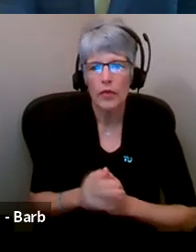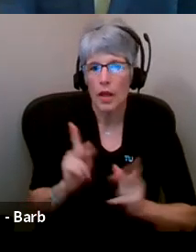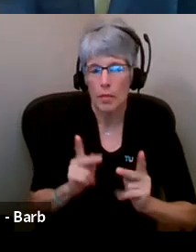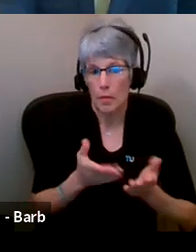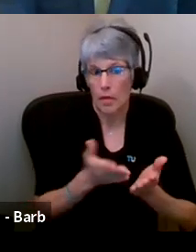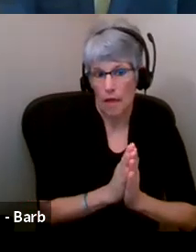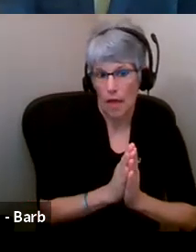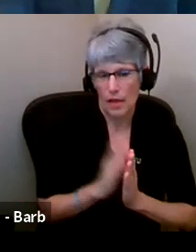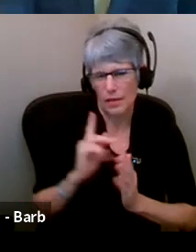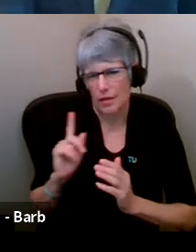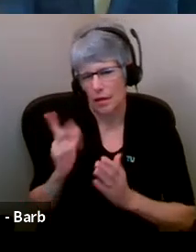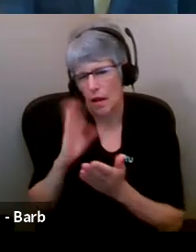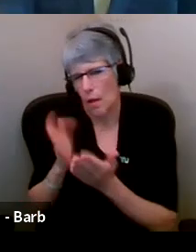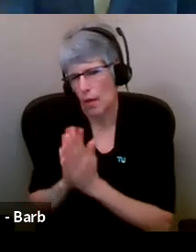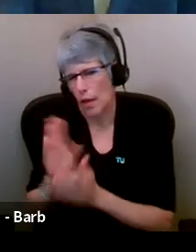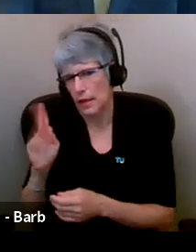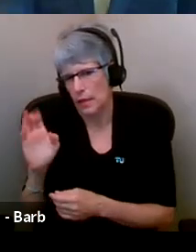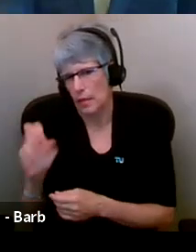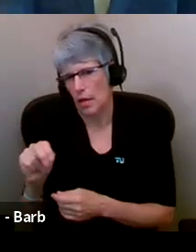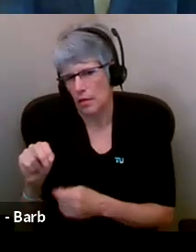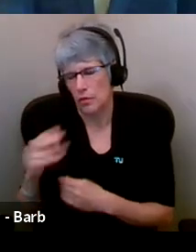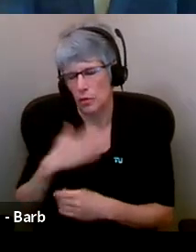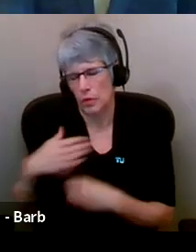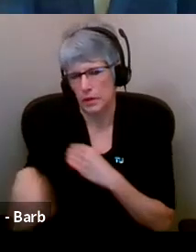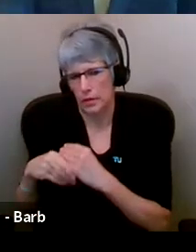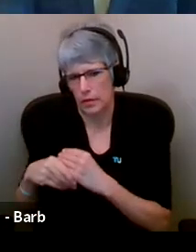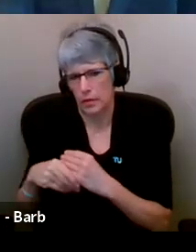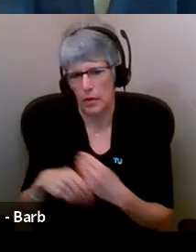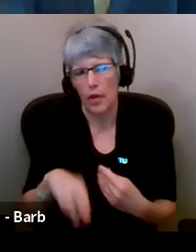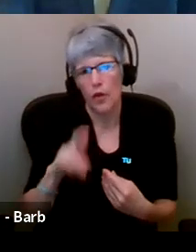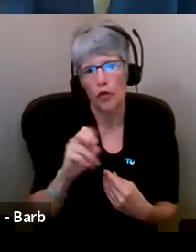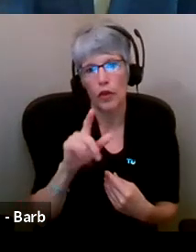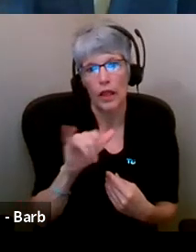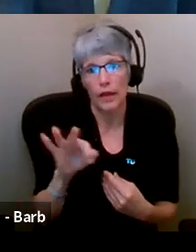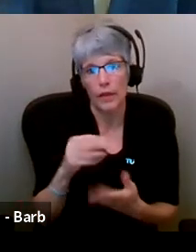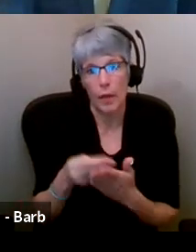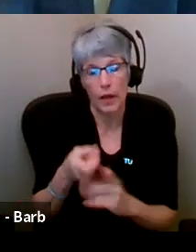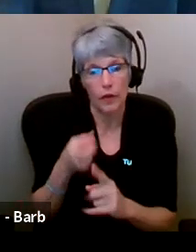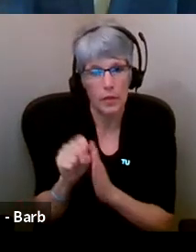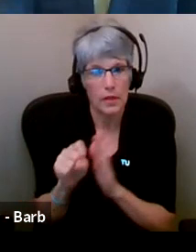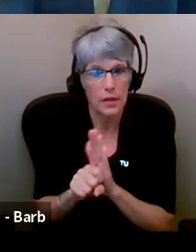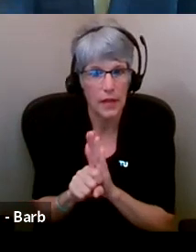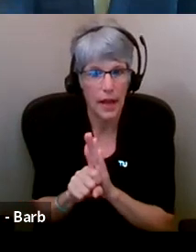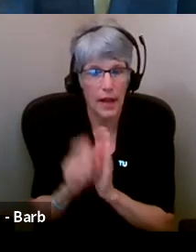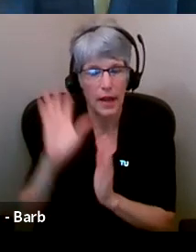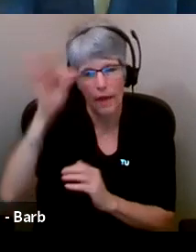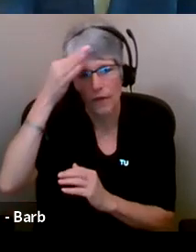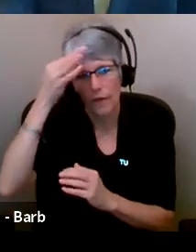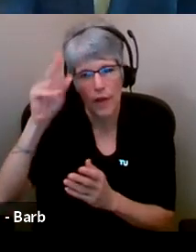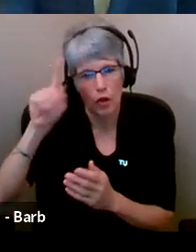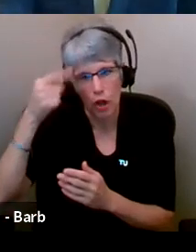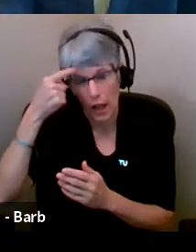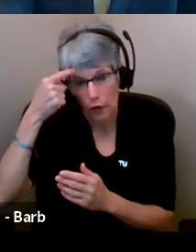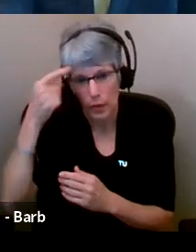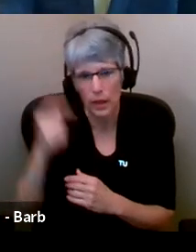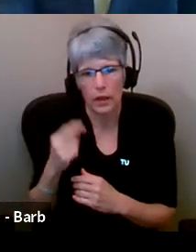really add here, is what about the relief monies that are coming from the state and from the federal government? And I know